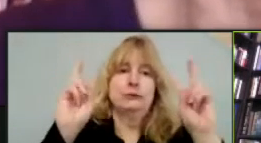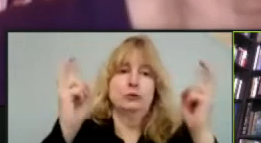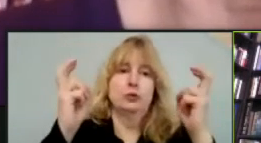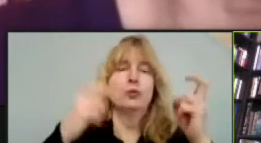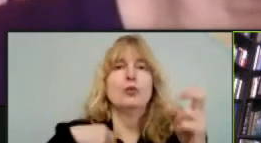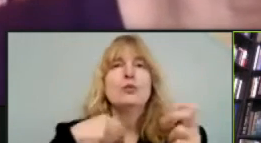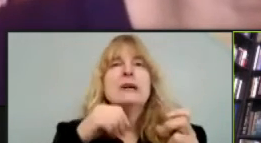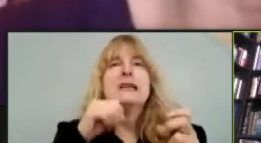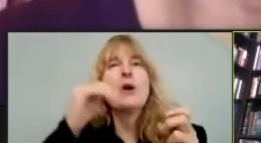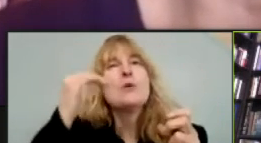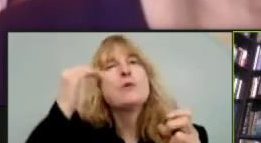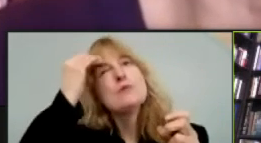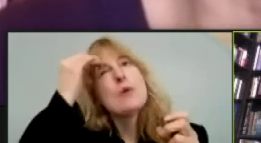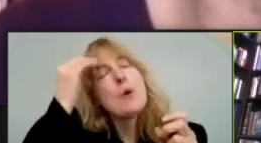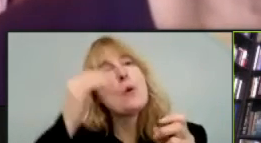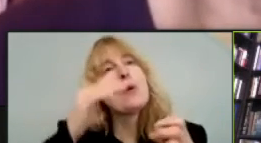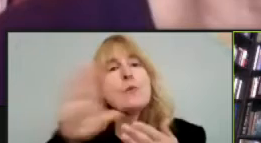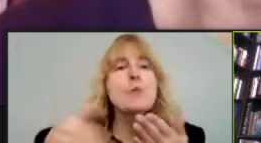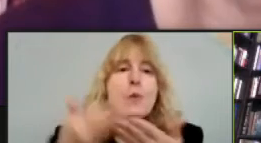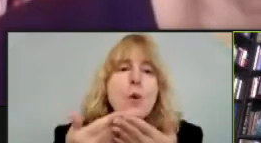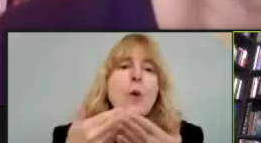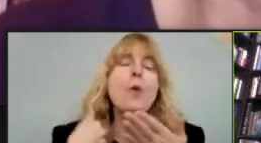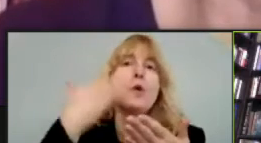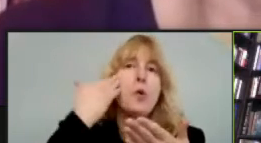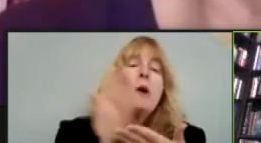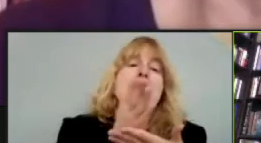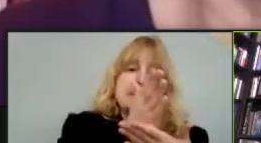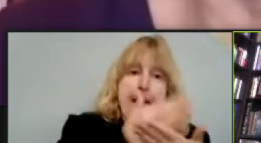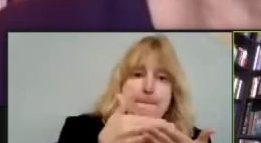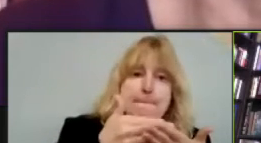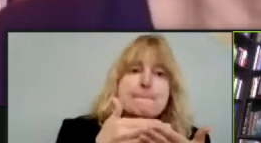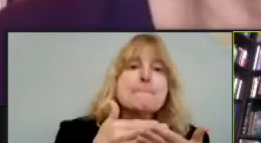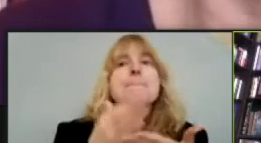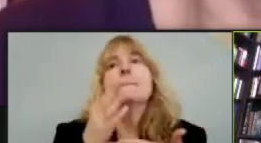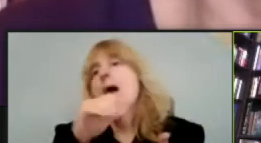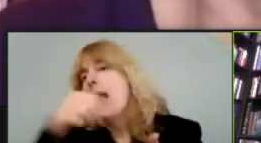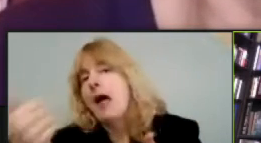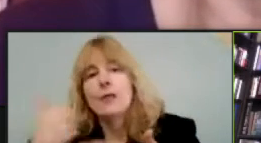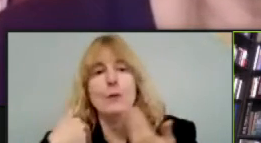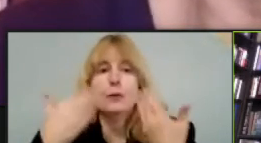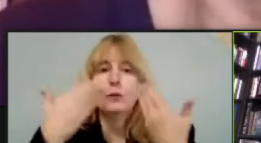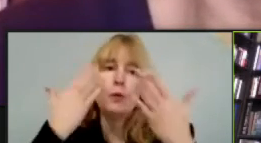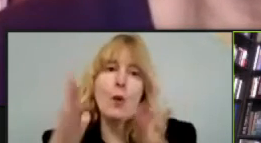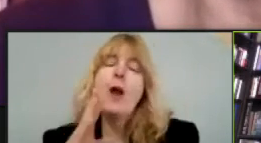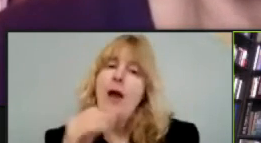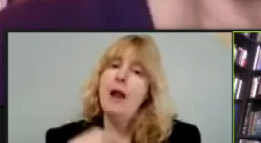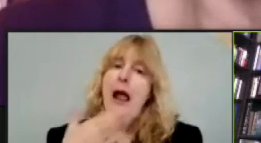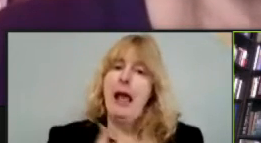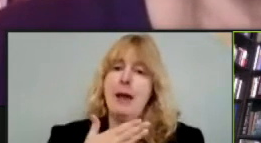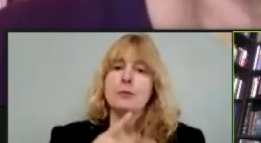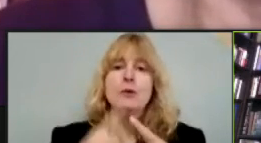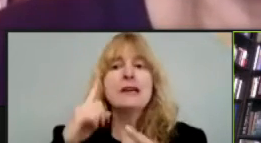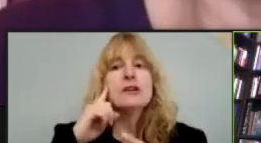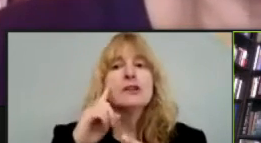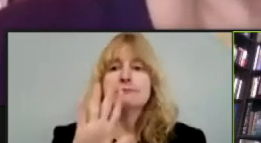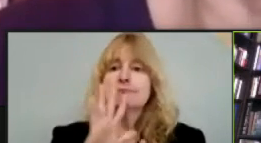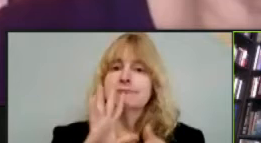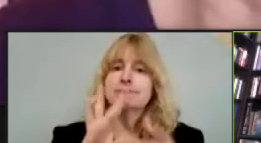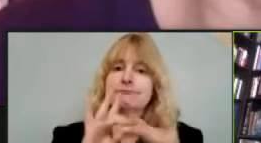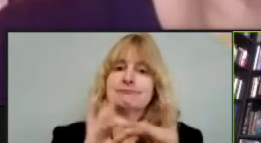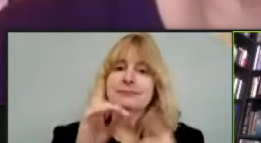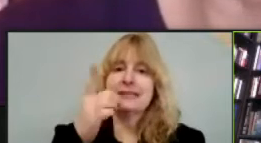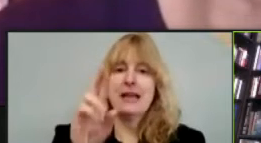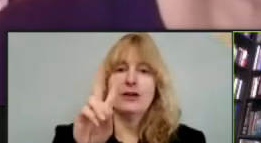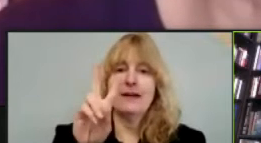don't, we know some things, but we don't know some other things. And I was very happy to hear the comments of Dr. Vedi about the school